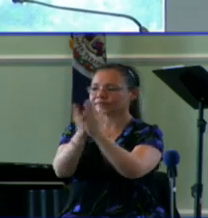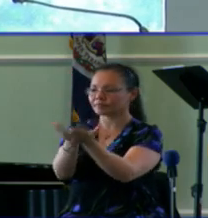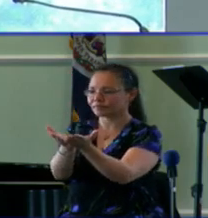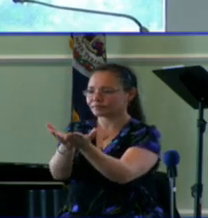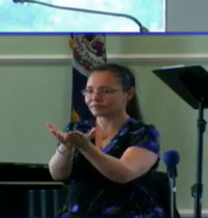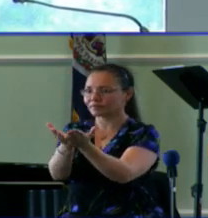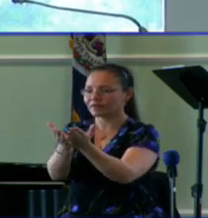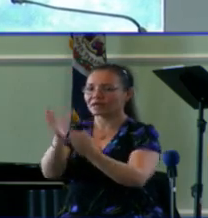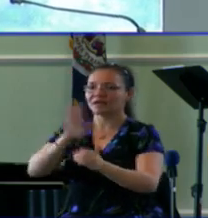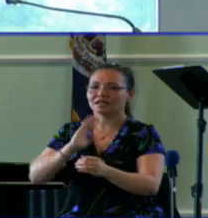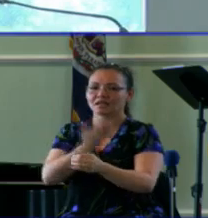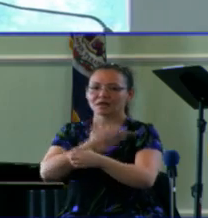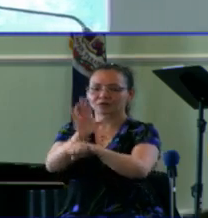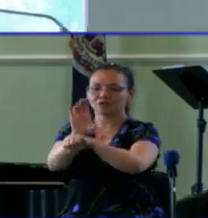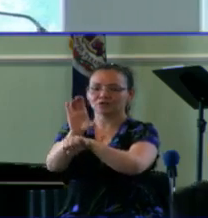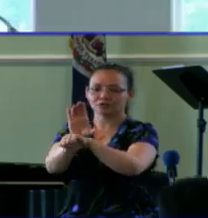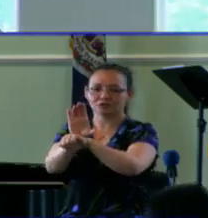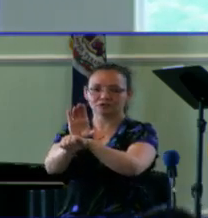And in our church,